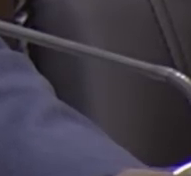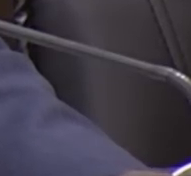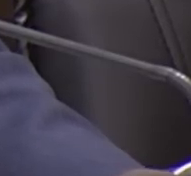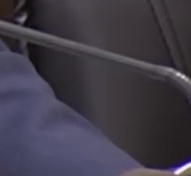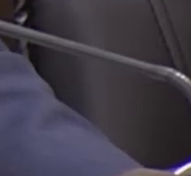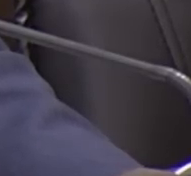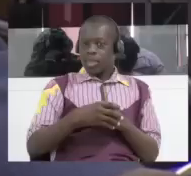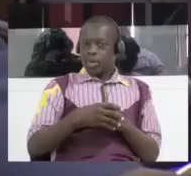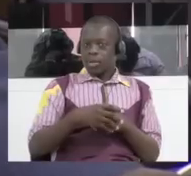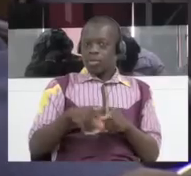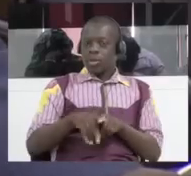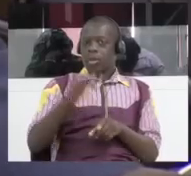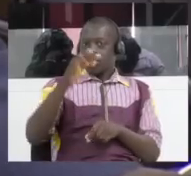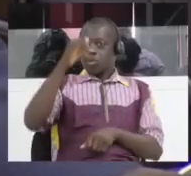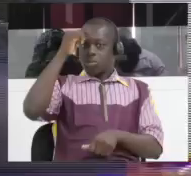training?